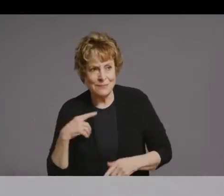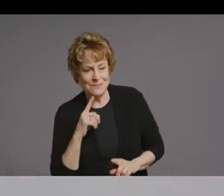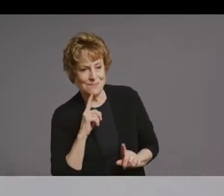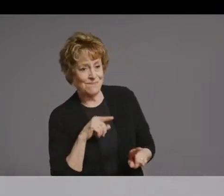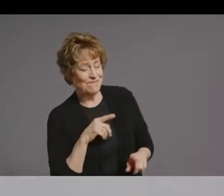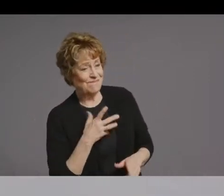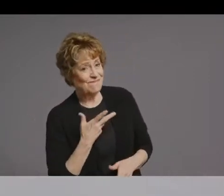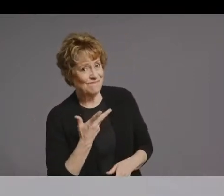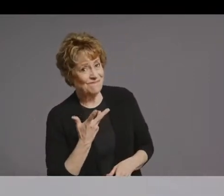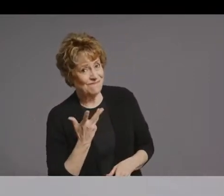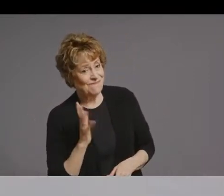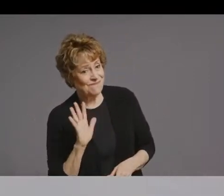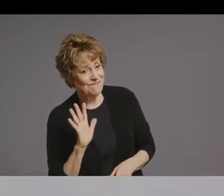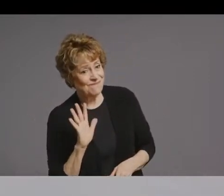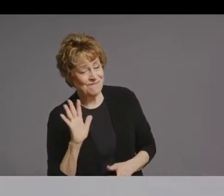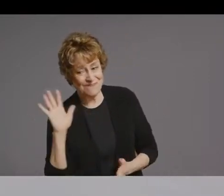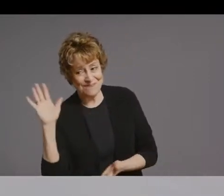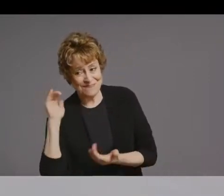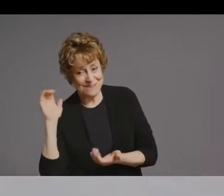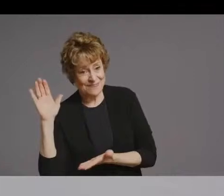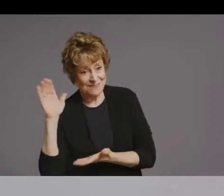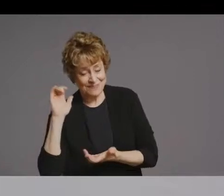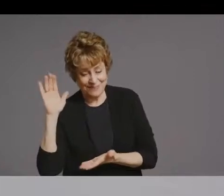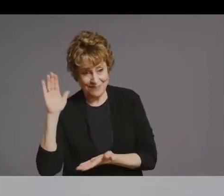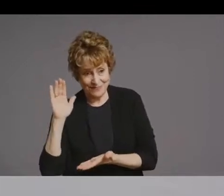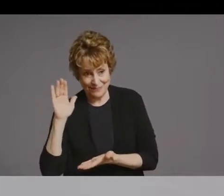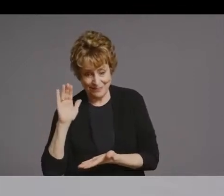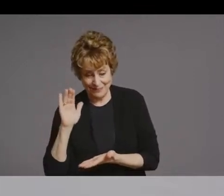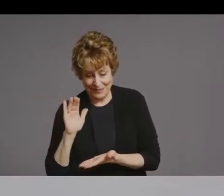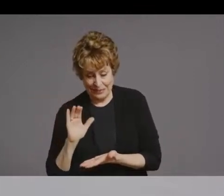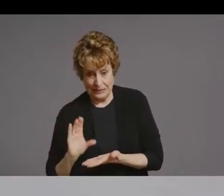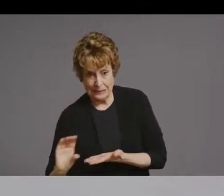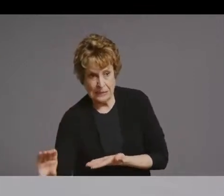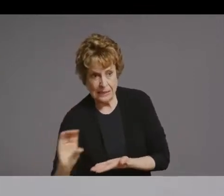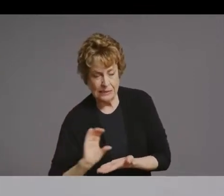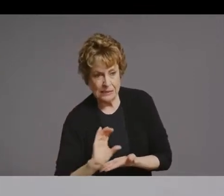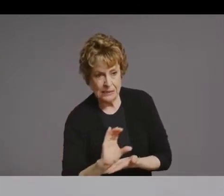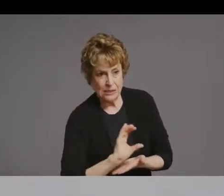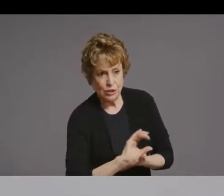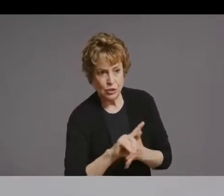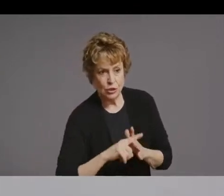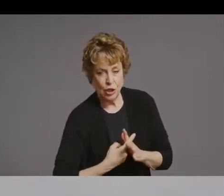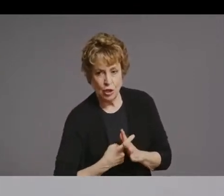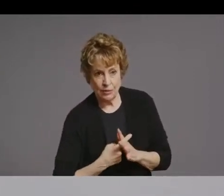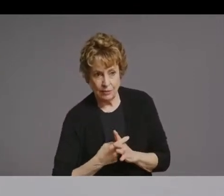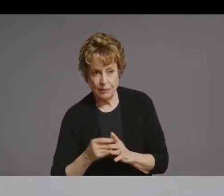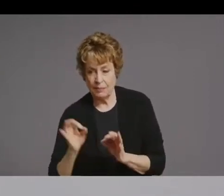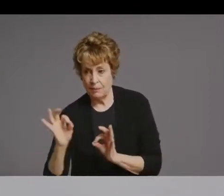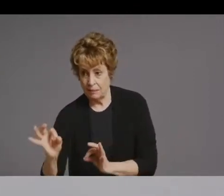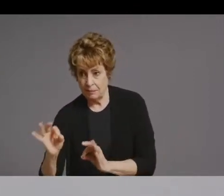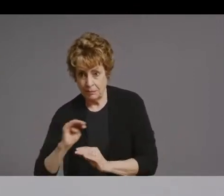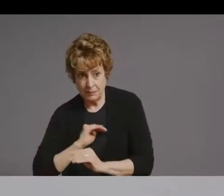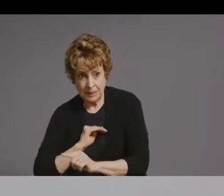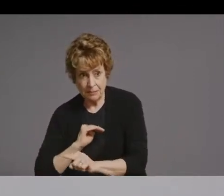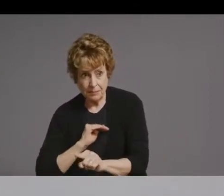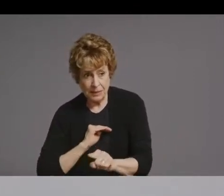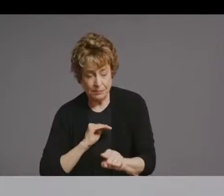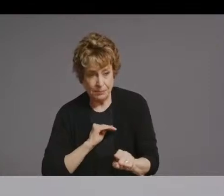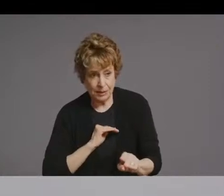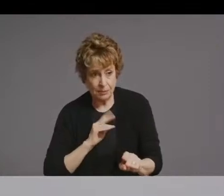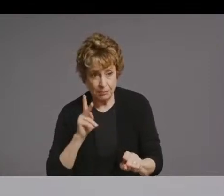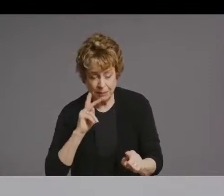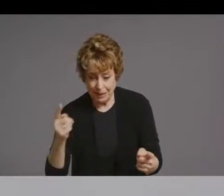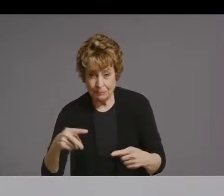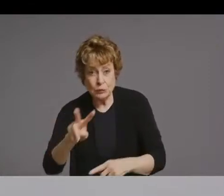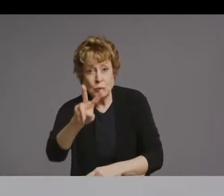the supply is starting to reach the initial demand. Those people that were going to, come at 2:00 in the morning to get the